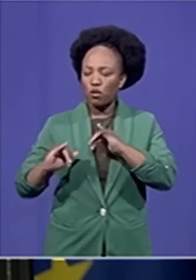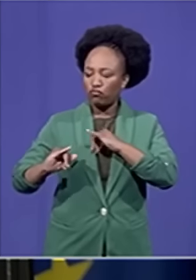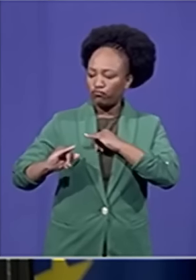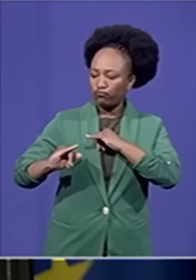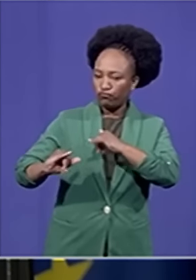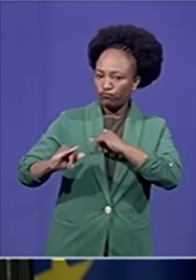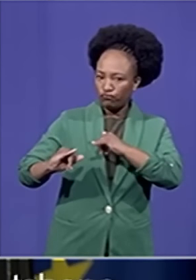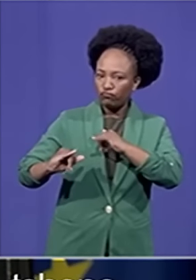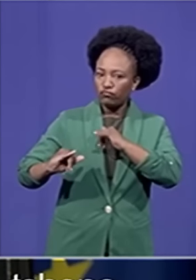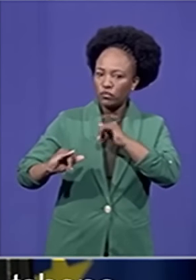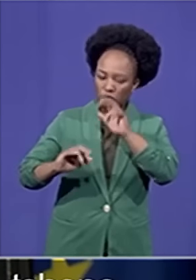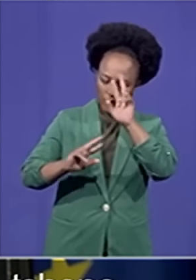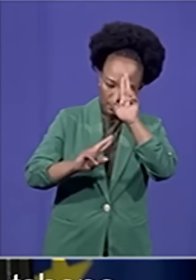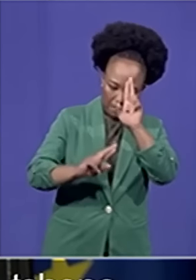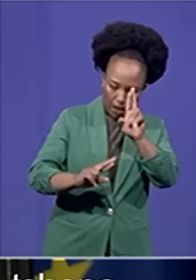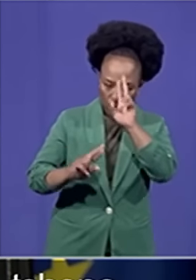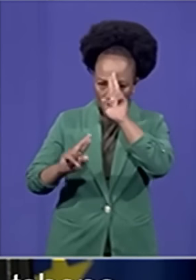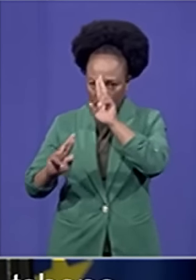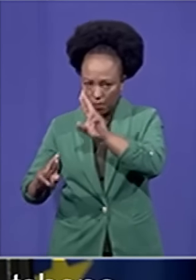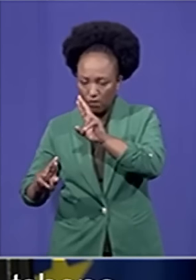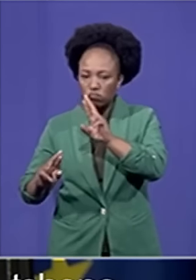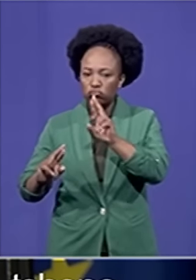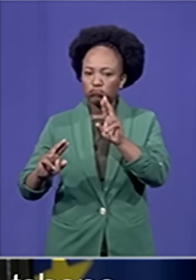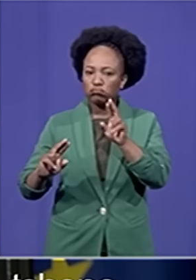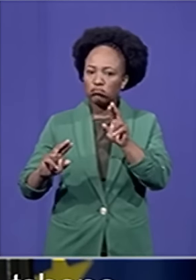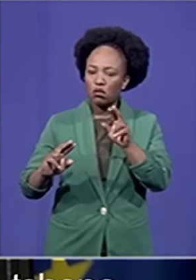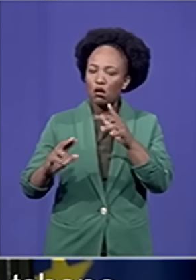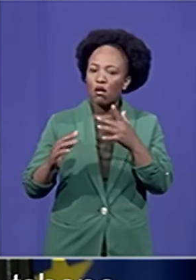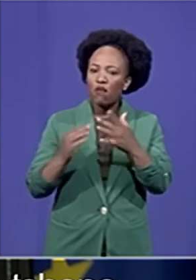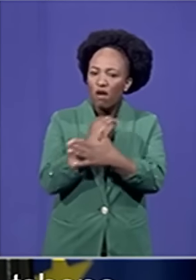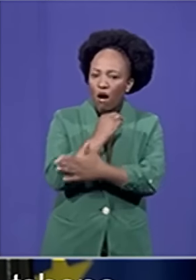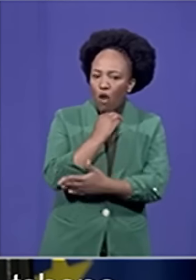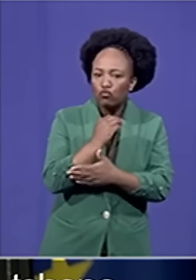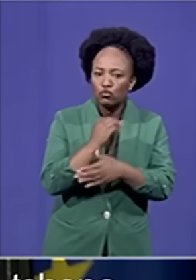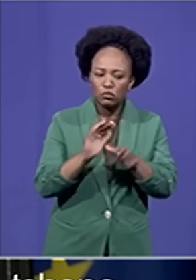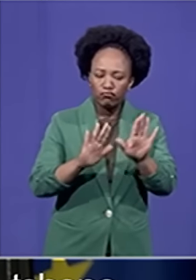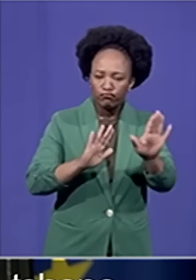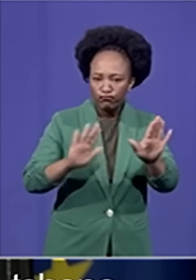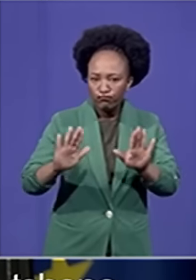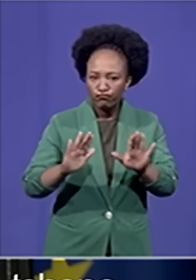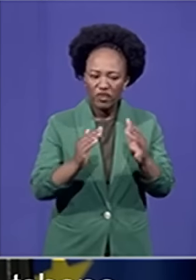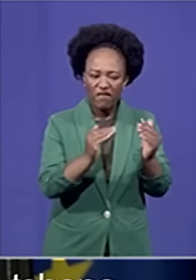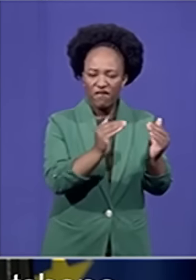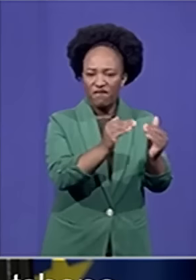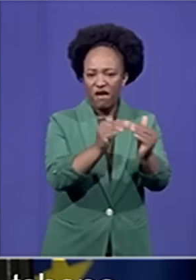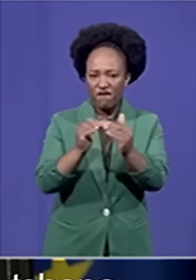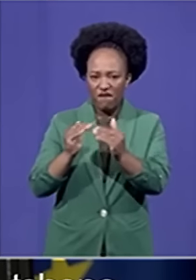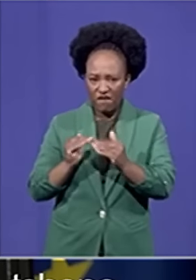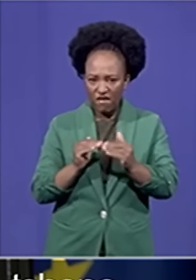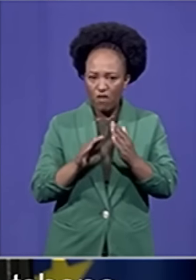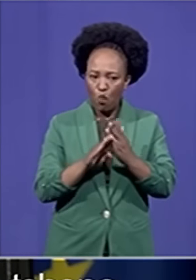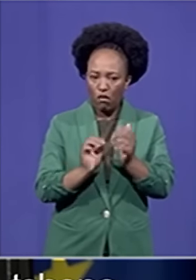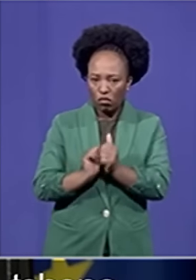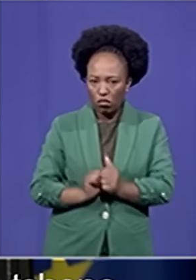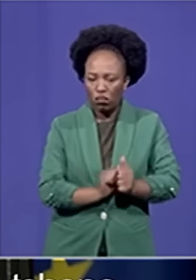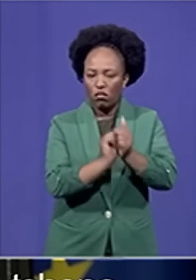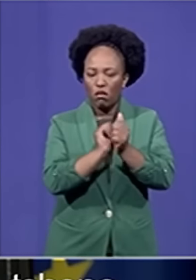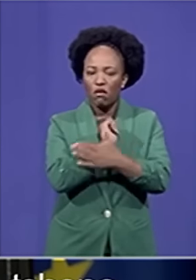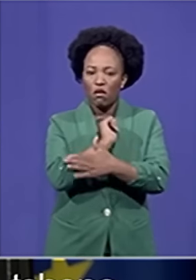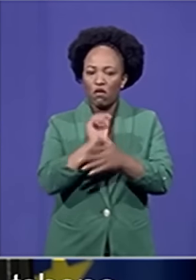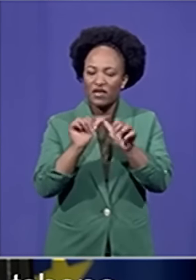and a commitment to democracy, multilateralism, and a fairer, more sustainable world.